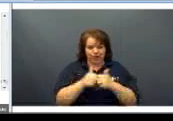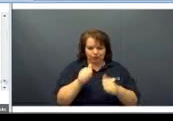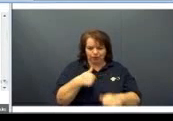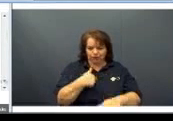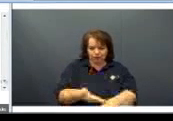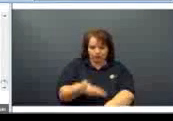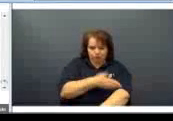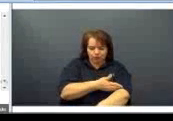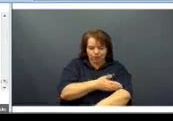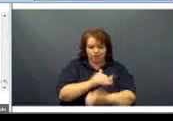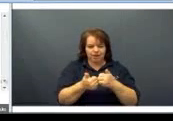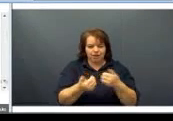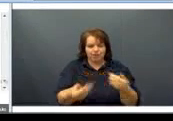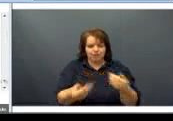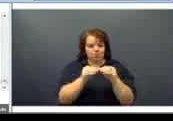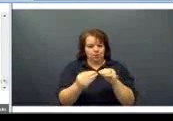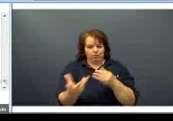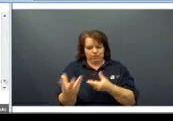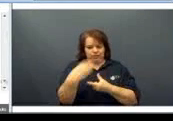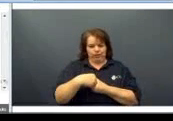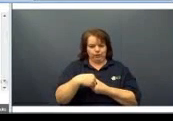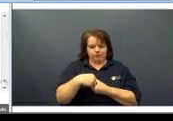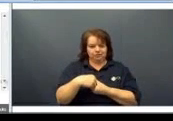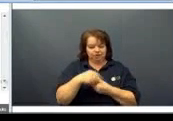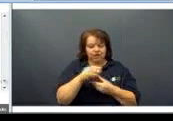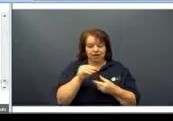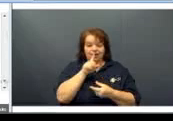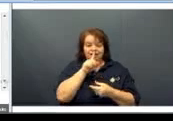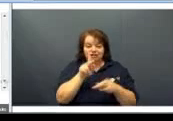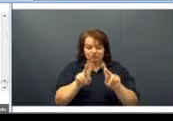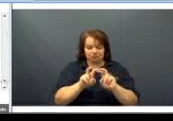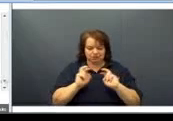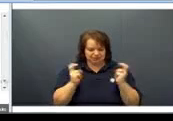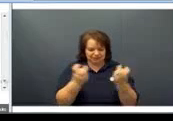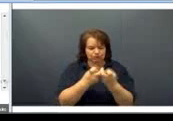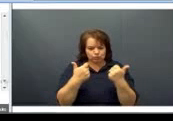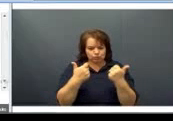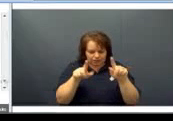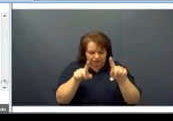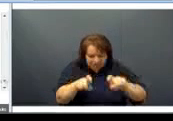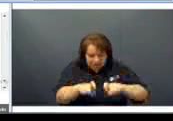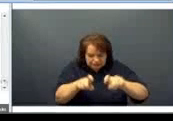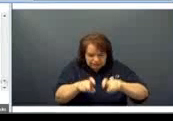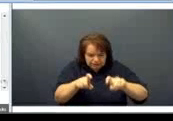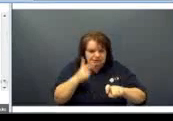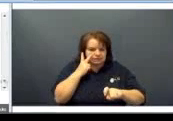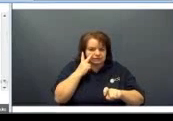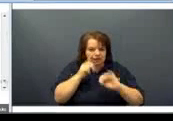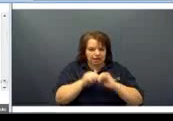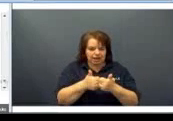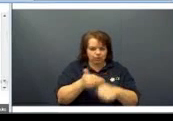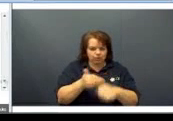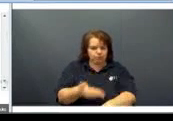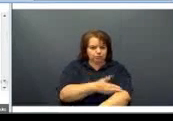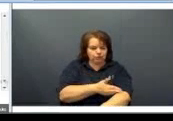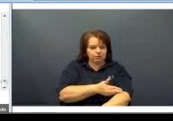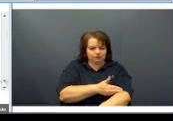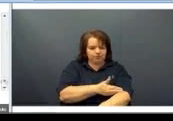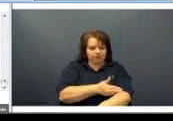what are we doing, and how can we make it better, and how can we make it more inclusive? And actually folks sit down and they try to test it